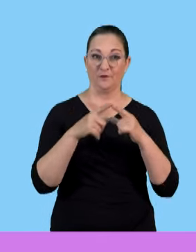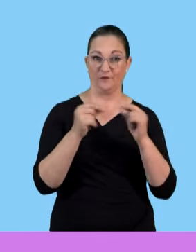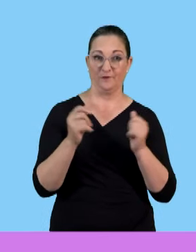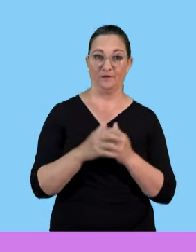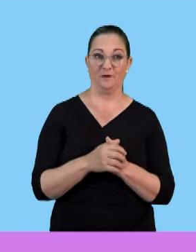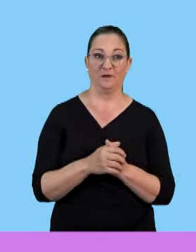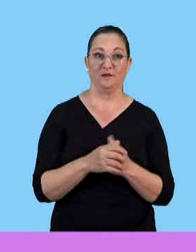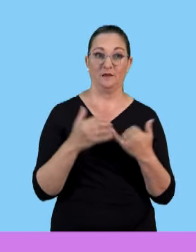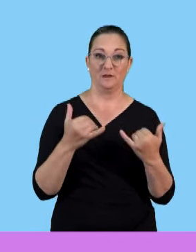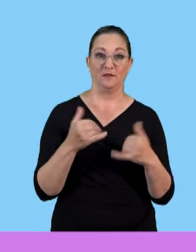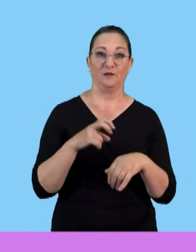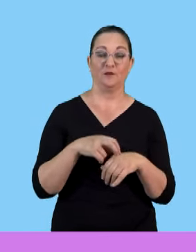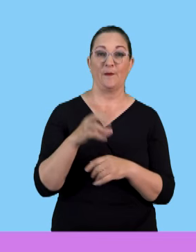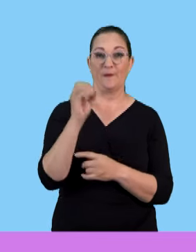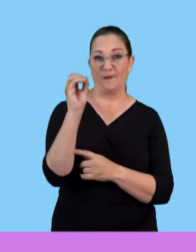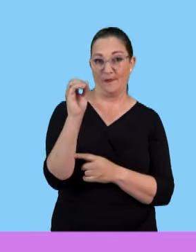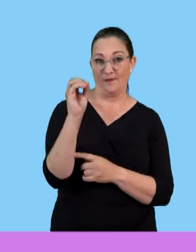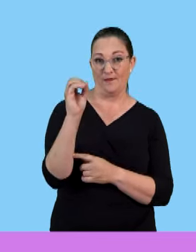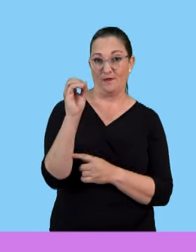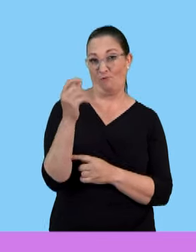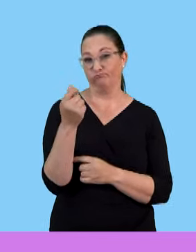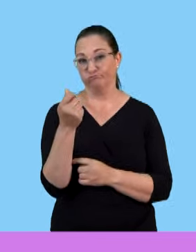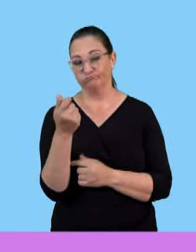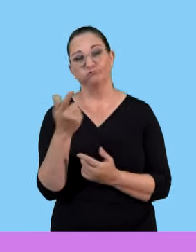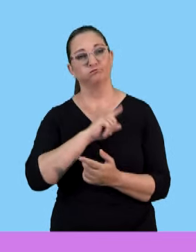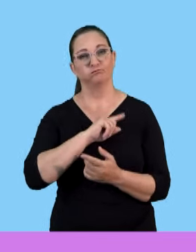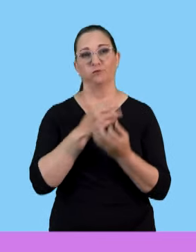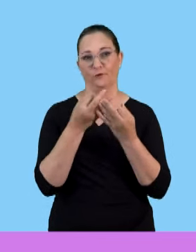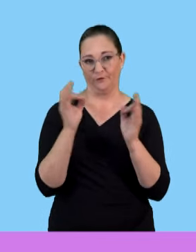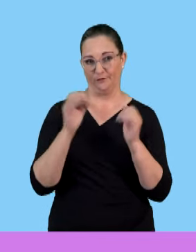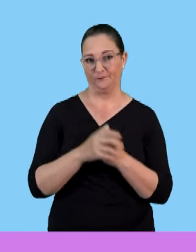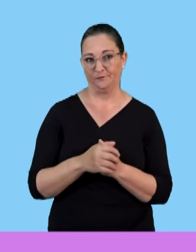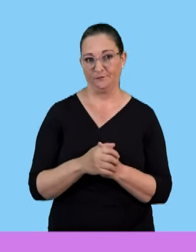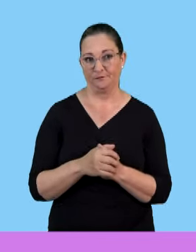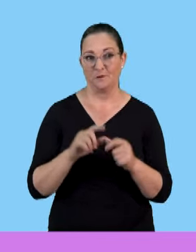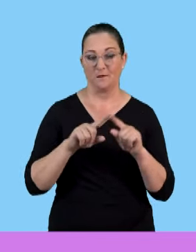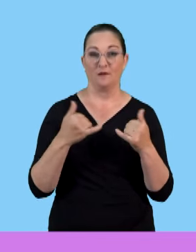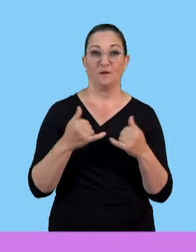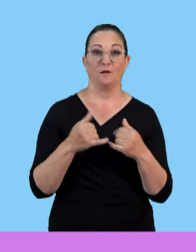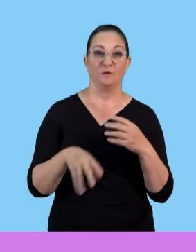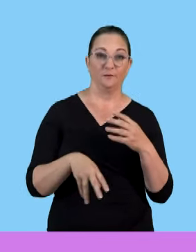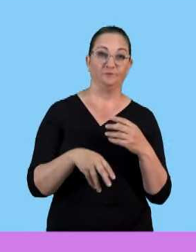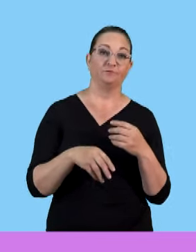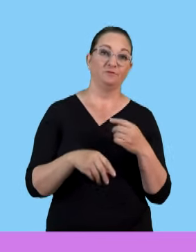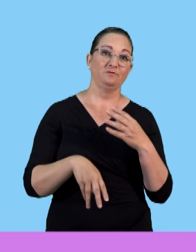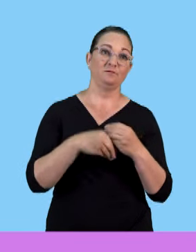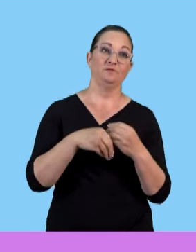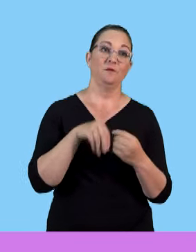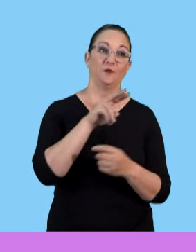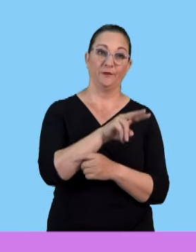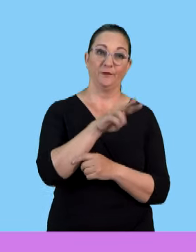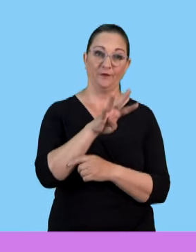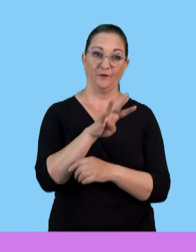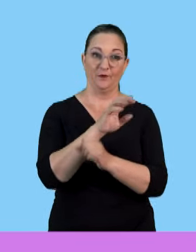our total. So we have 0 rand, because they've said it's for free. Then when you say 24 multiplied by